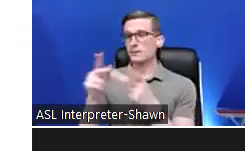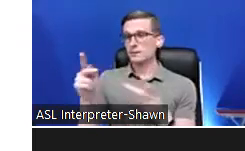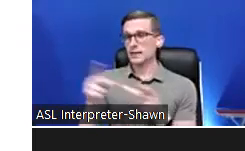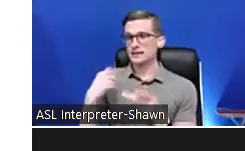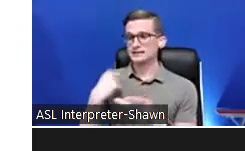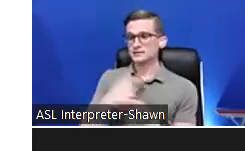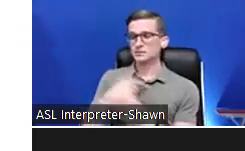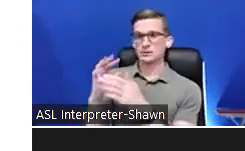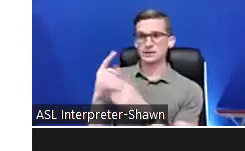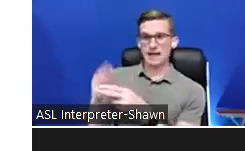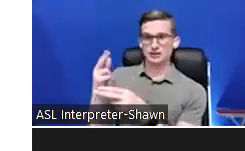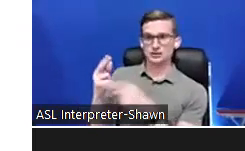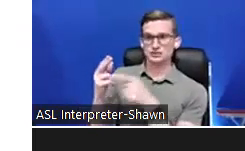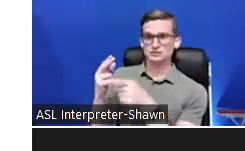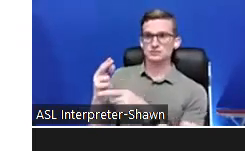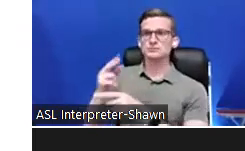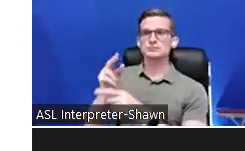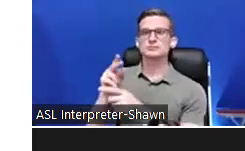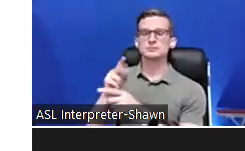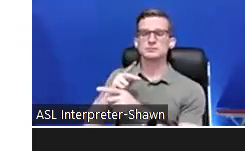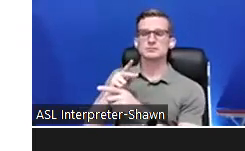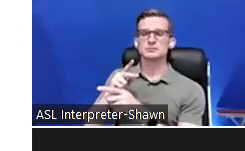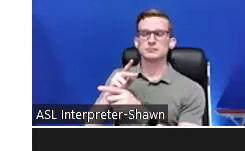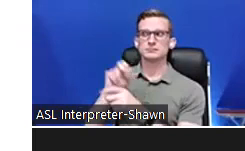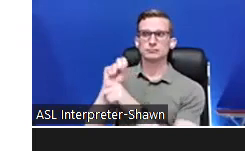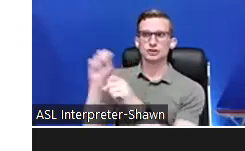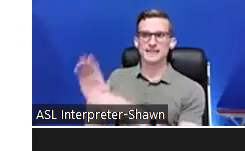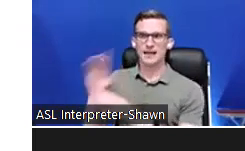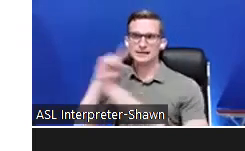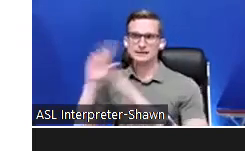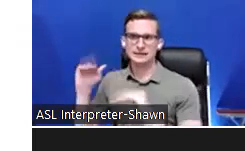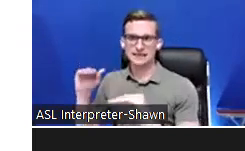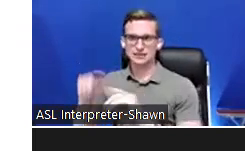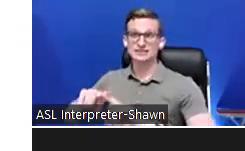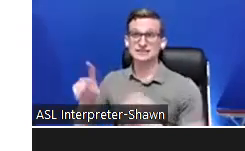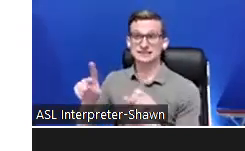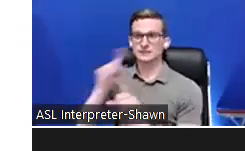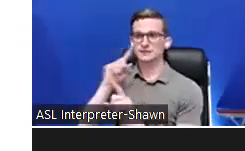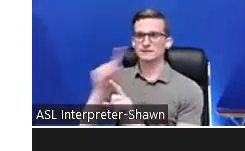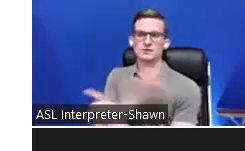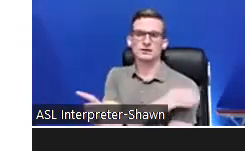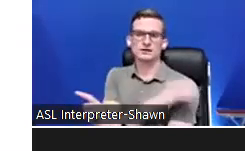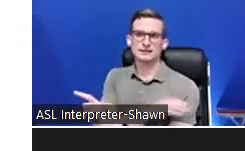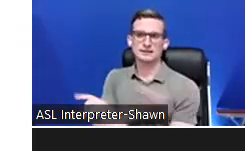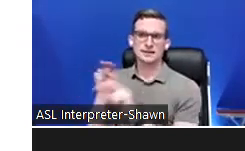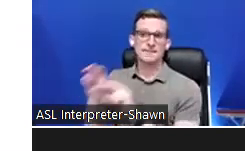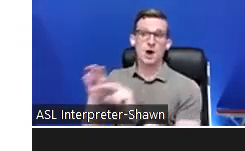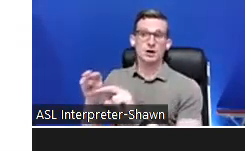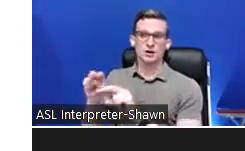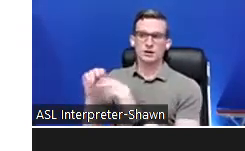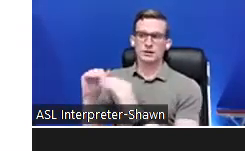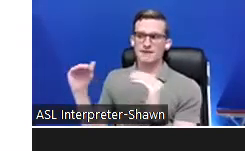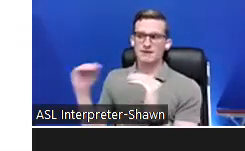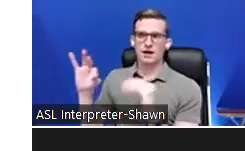in personnel expectations at this clinically monitored level of care. And I will take the next